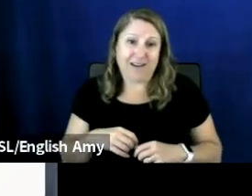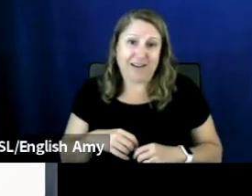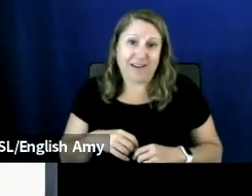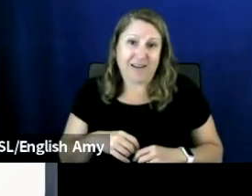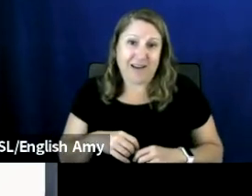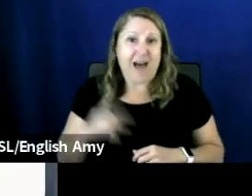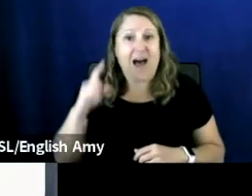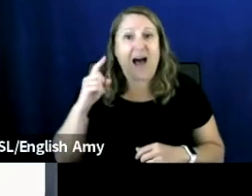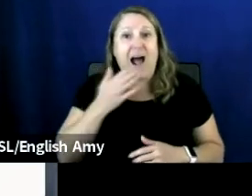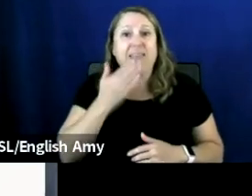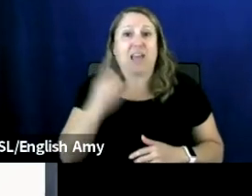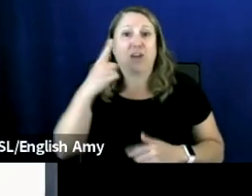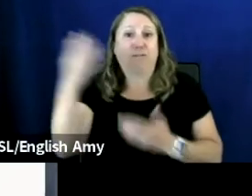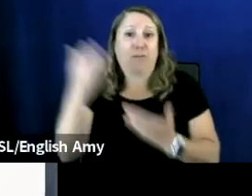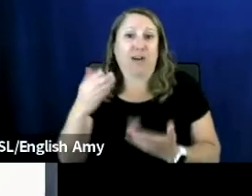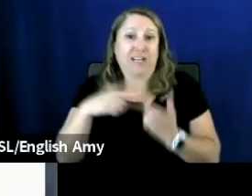I thank you for bringing this to us.